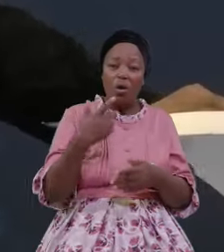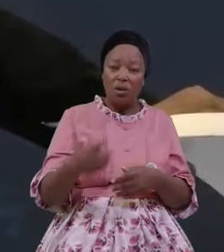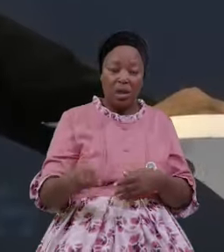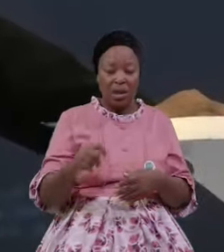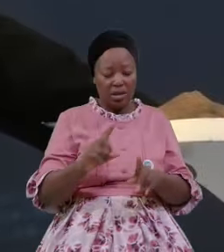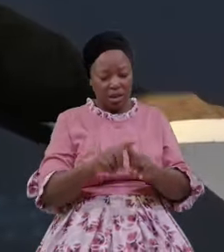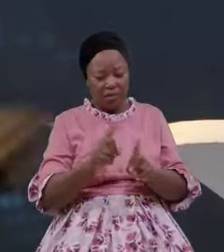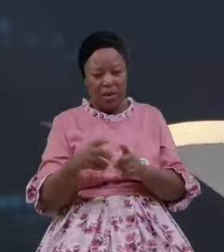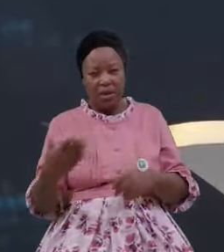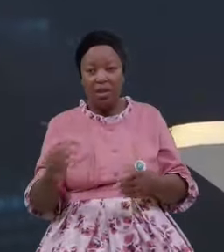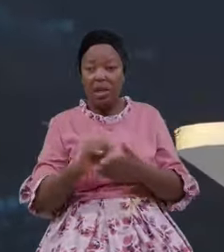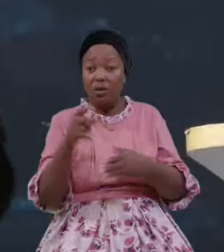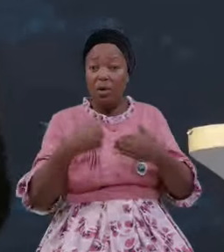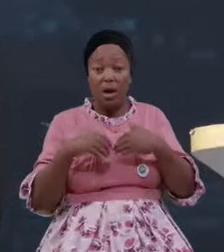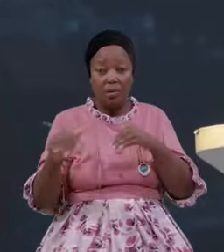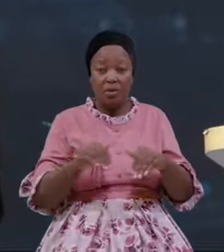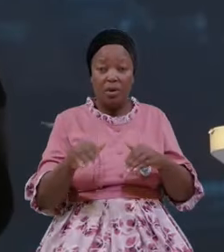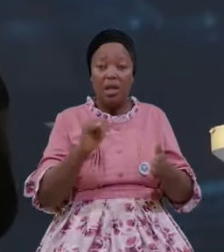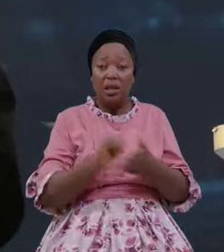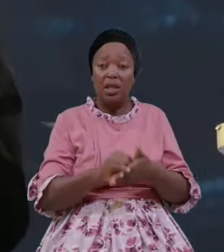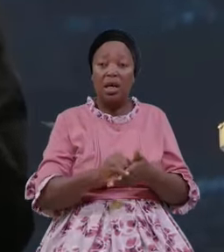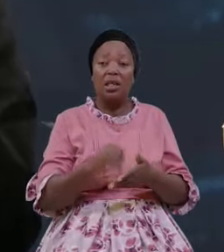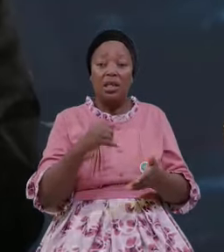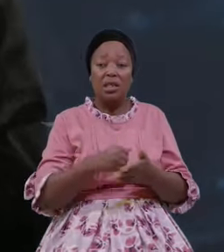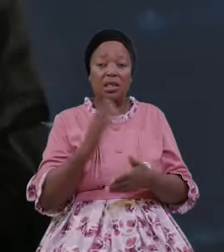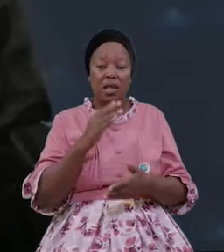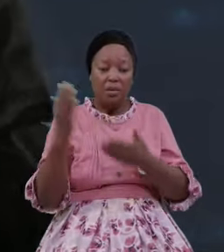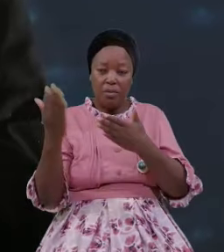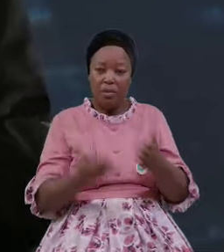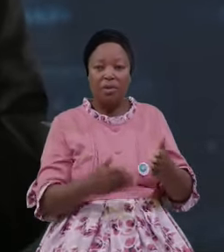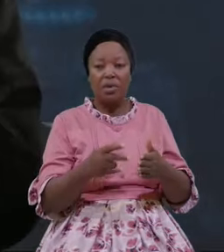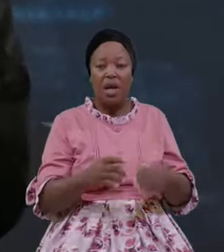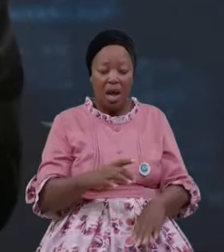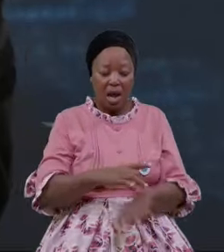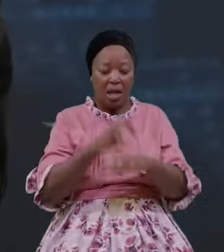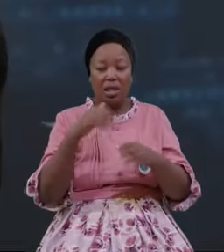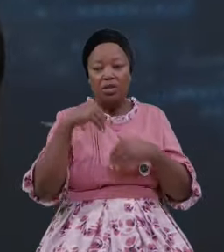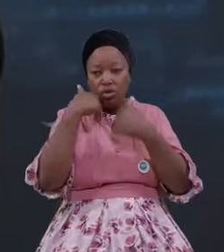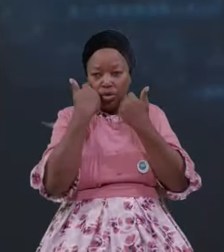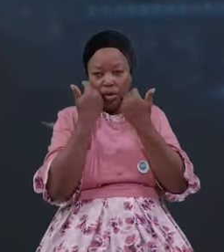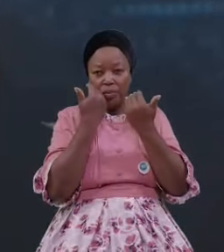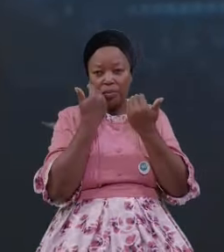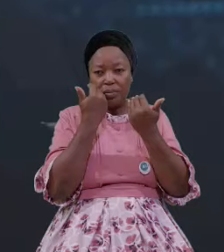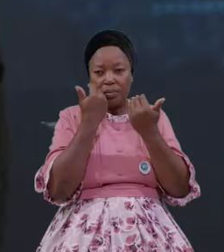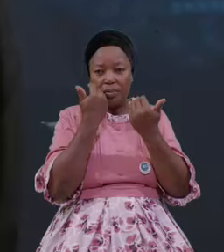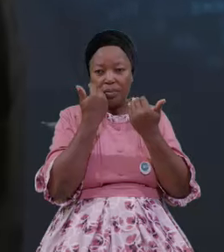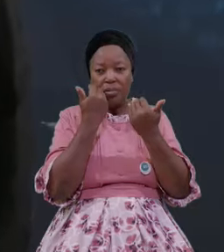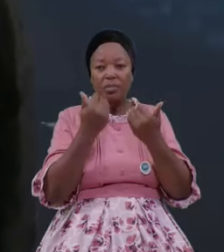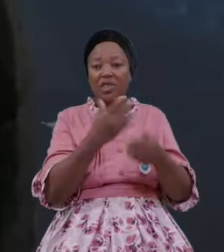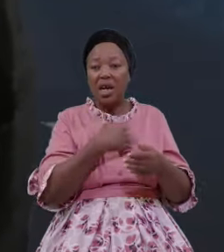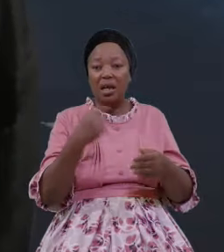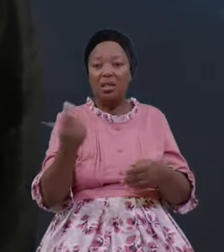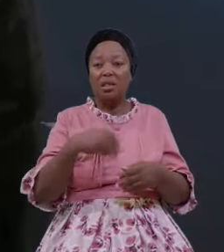you've done that you shall bring earthly shame and eternal